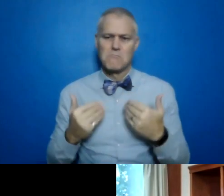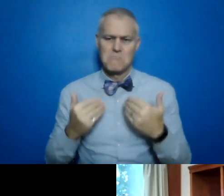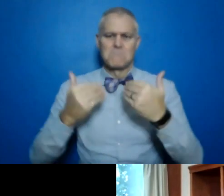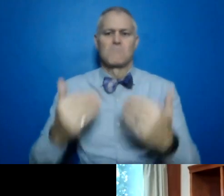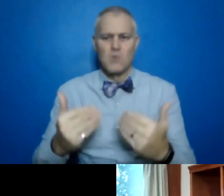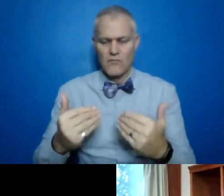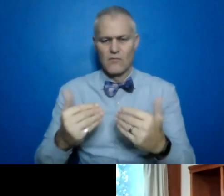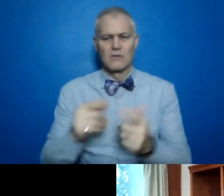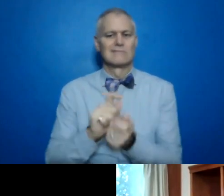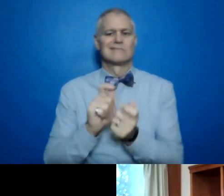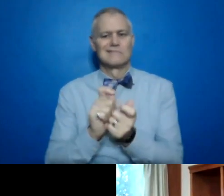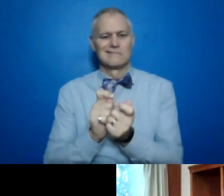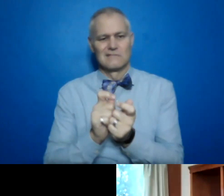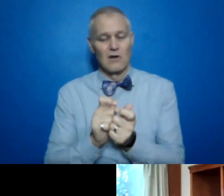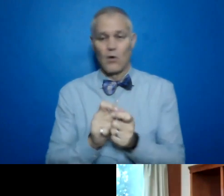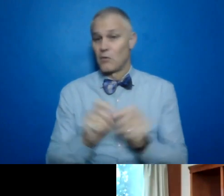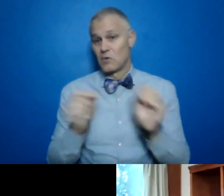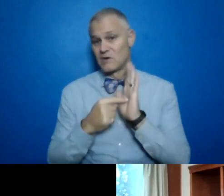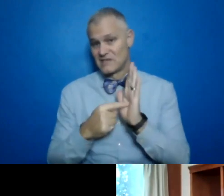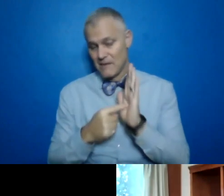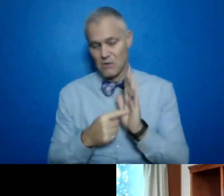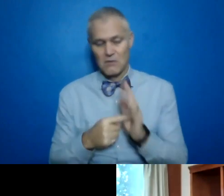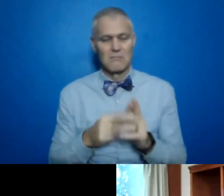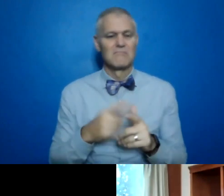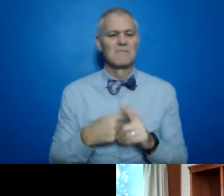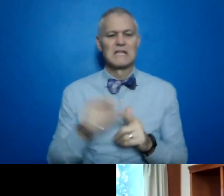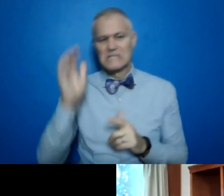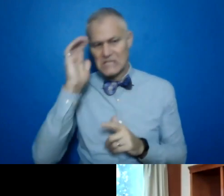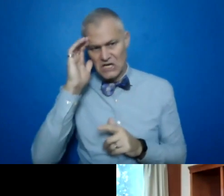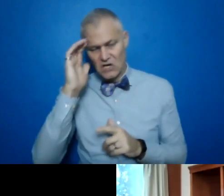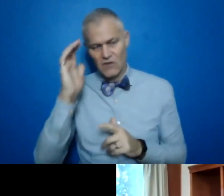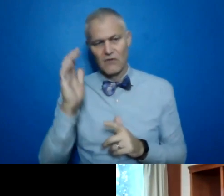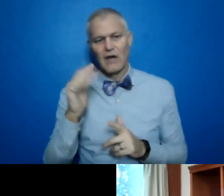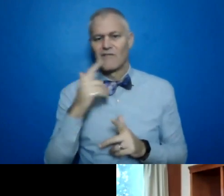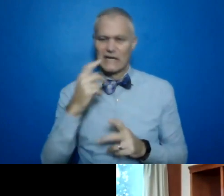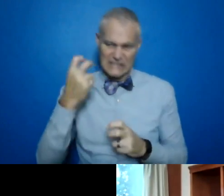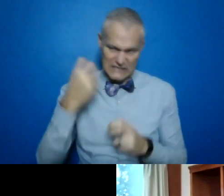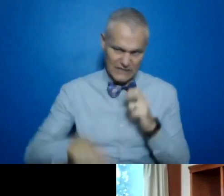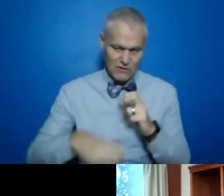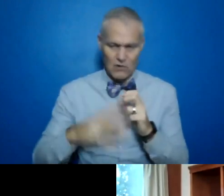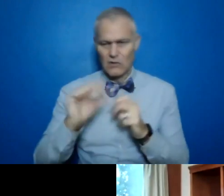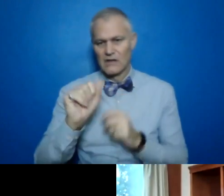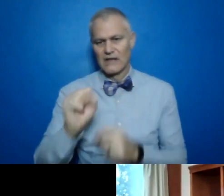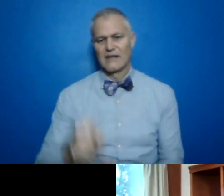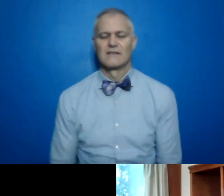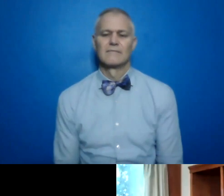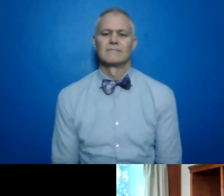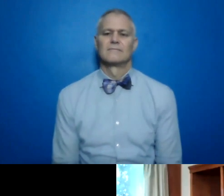is Mm-hmm. no example, it would also be interesting to hear of a case that was very difficult.